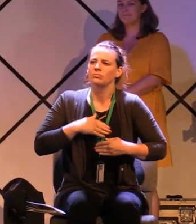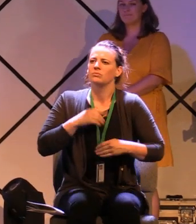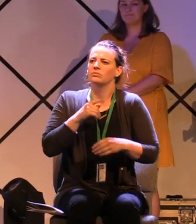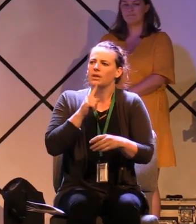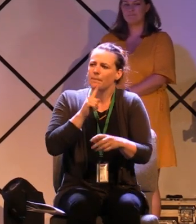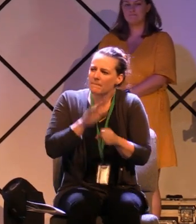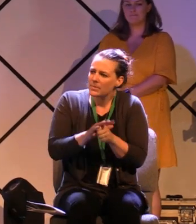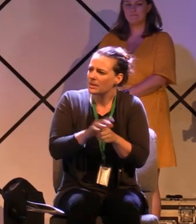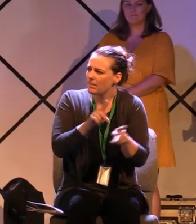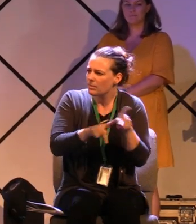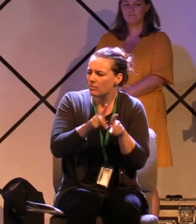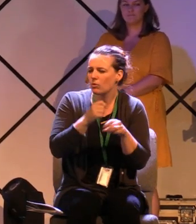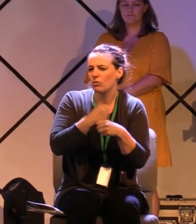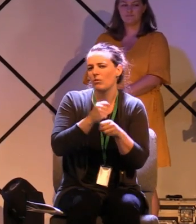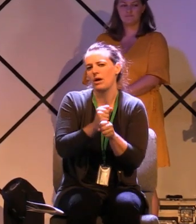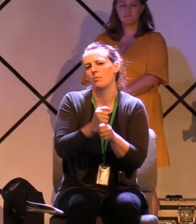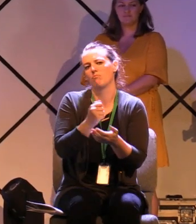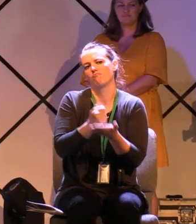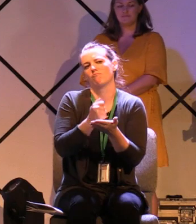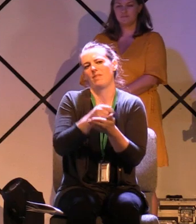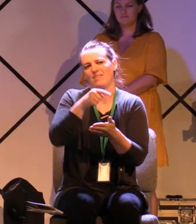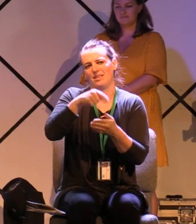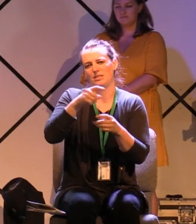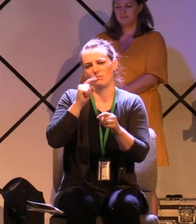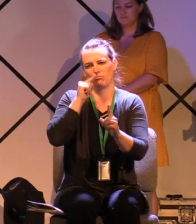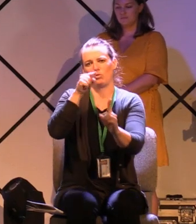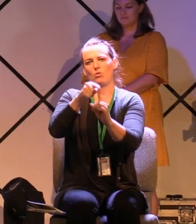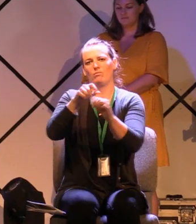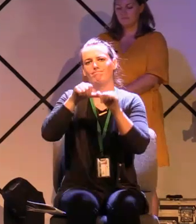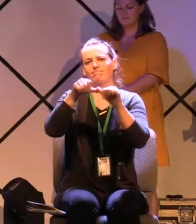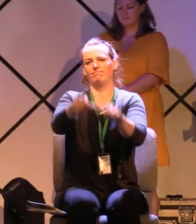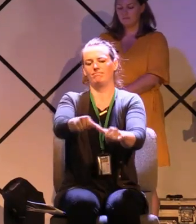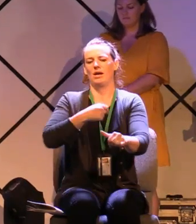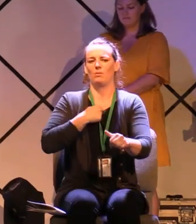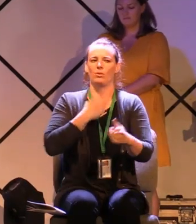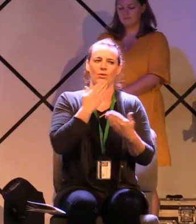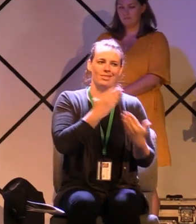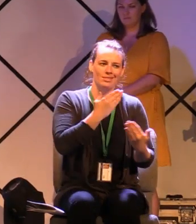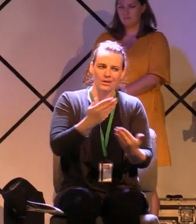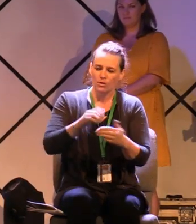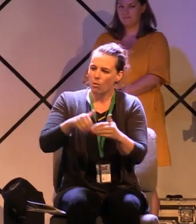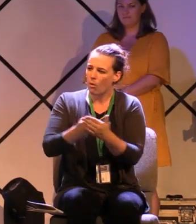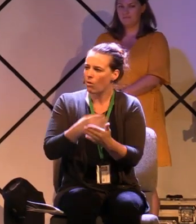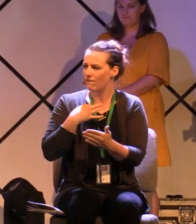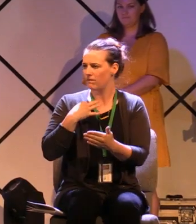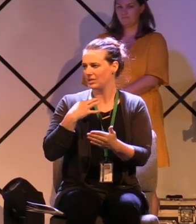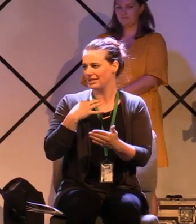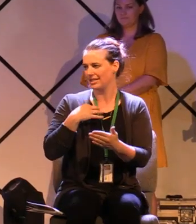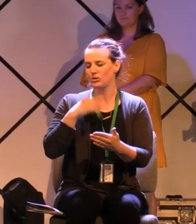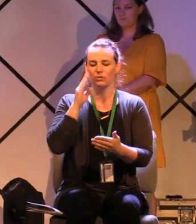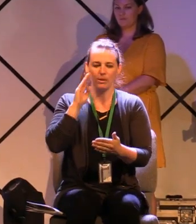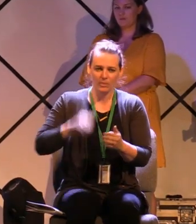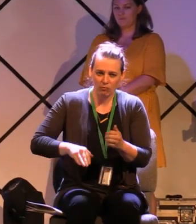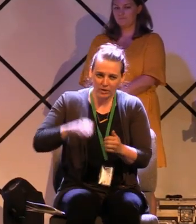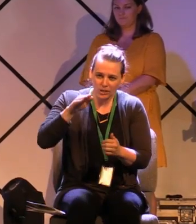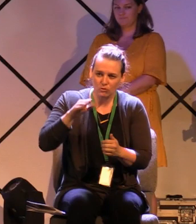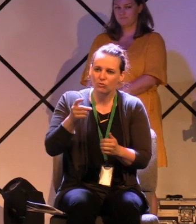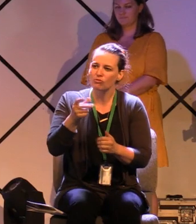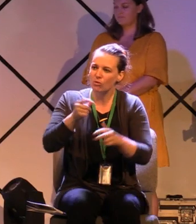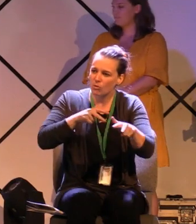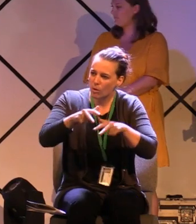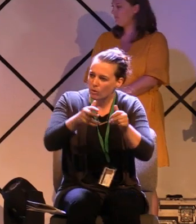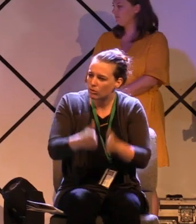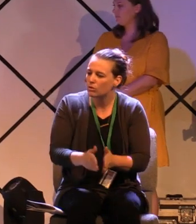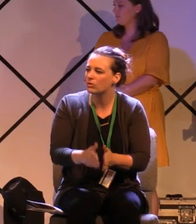people who make our mission possible. I'd like to take a moment to thank all the volunteer breeder caretakers, puppy raisers, dog walkers